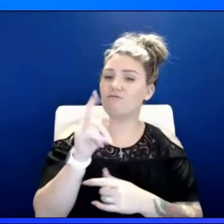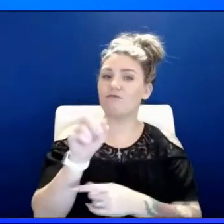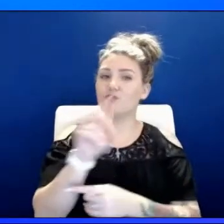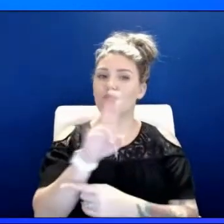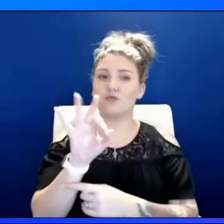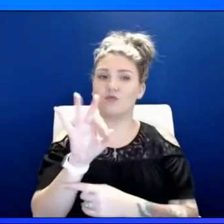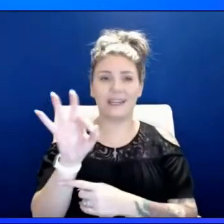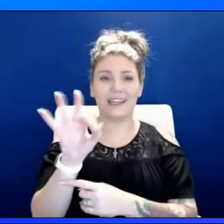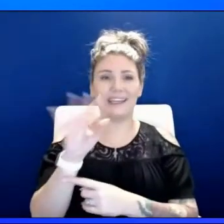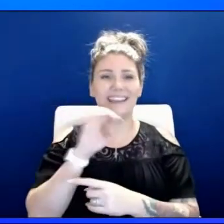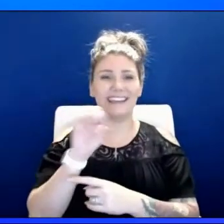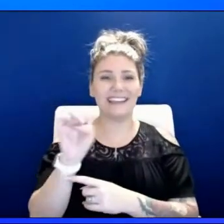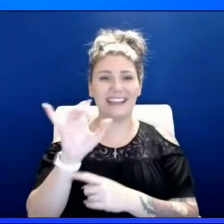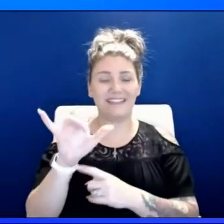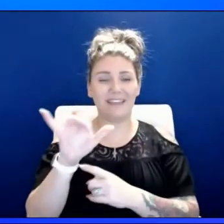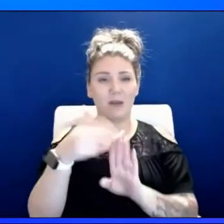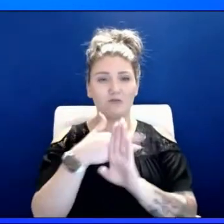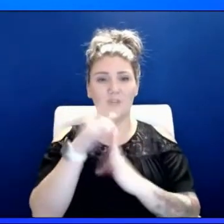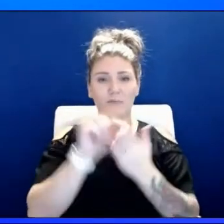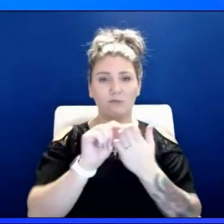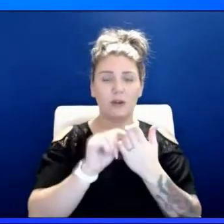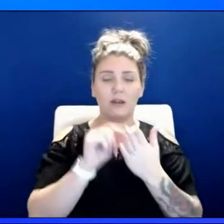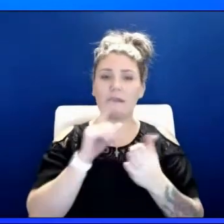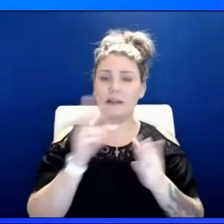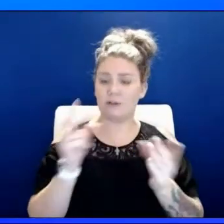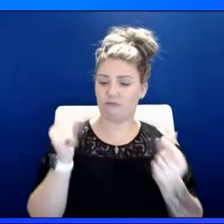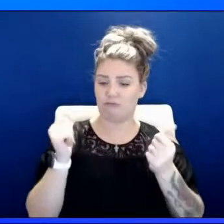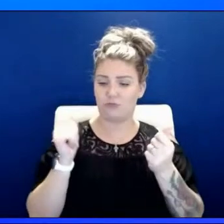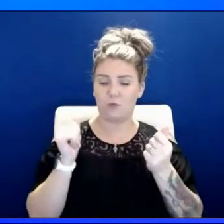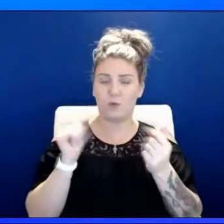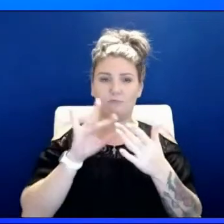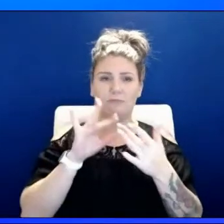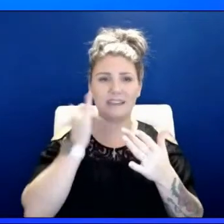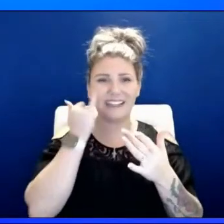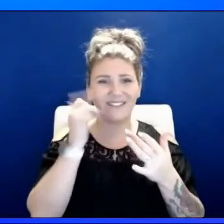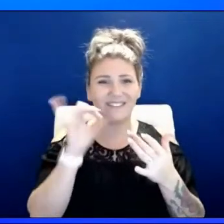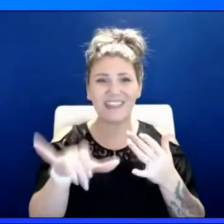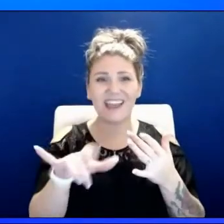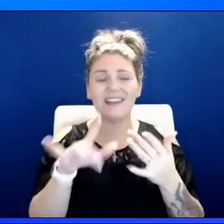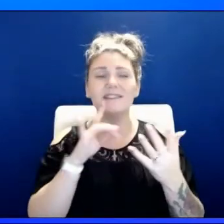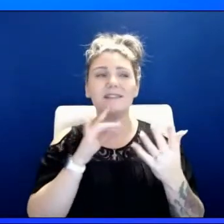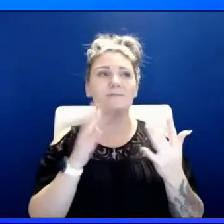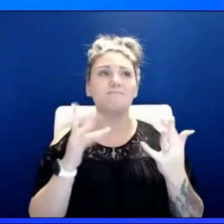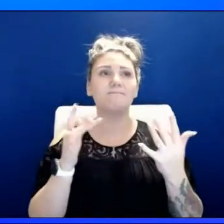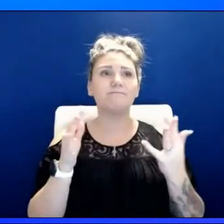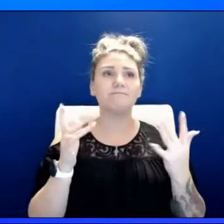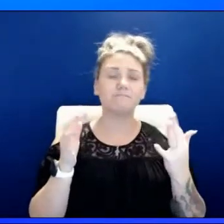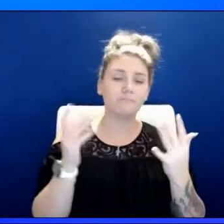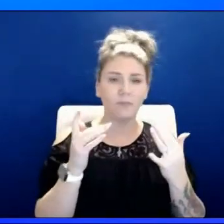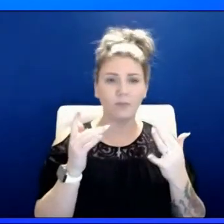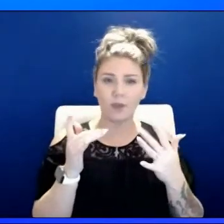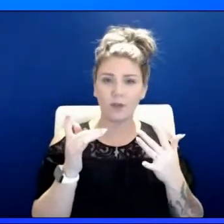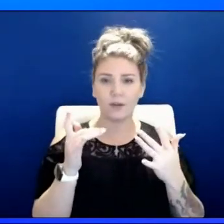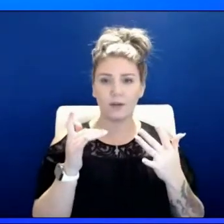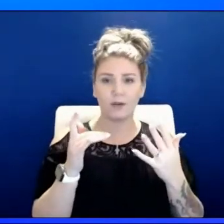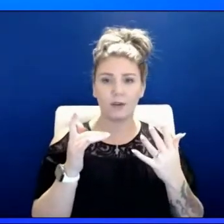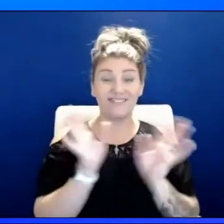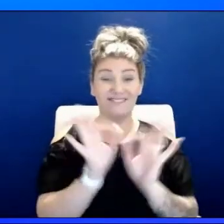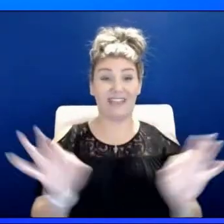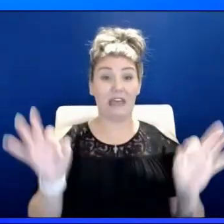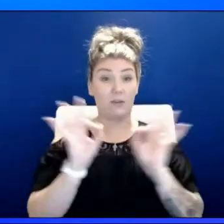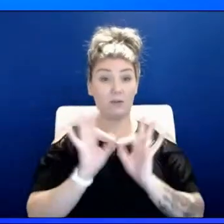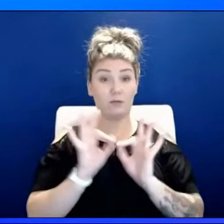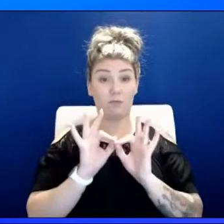that at least you have a quick touch in whether or not that is a valuable thing to put